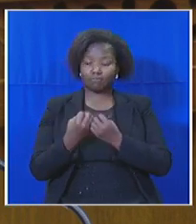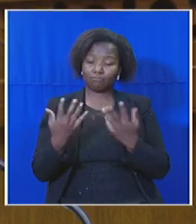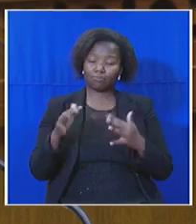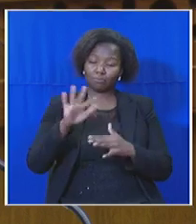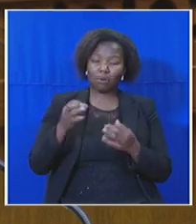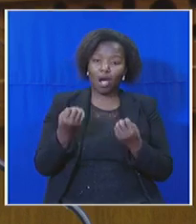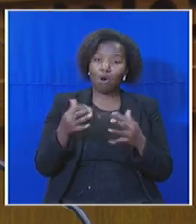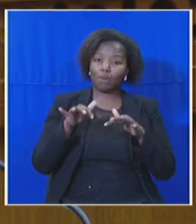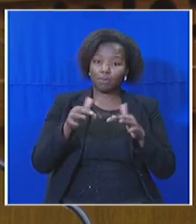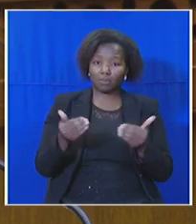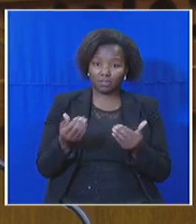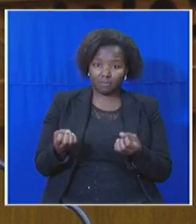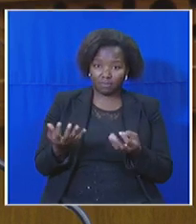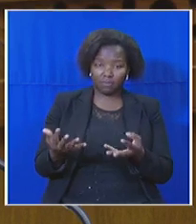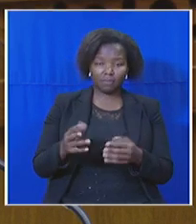approximately